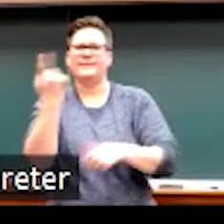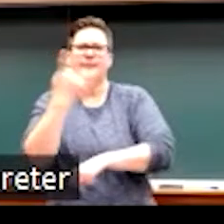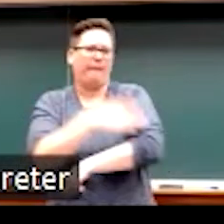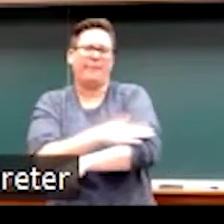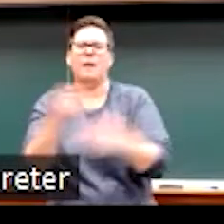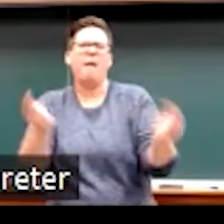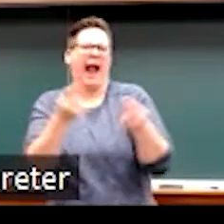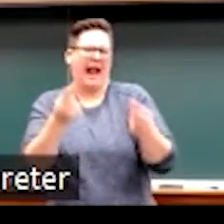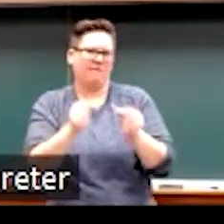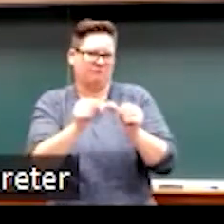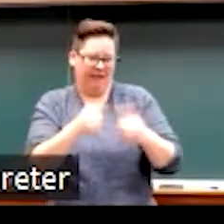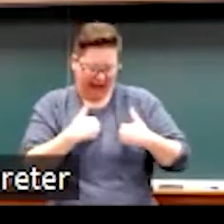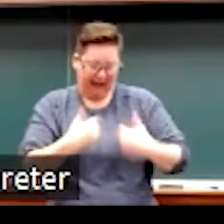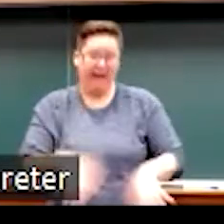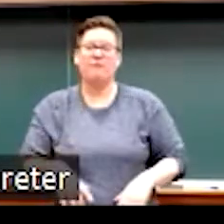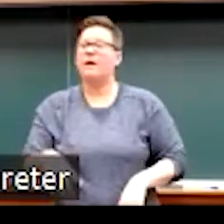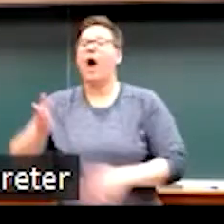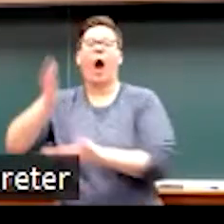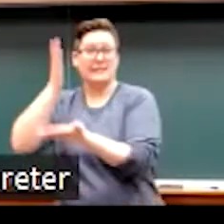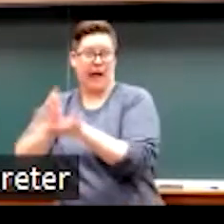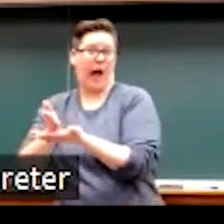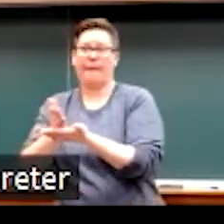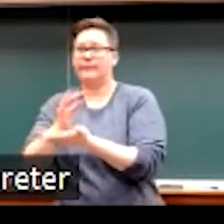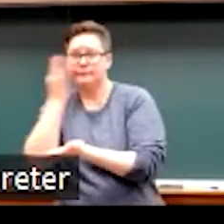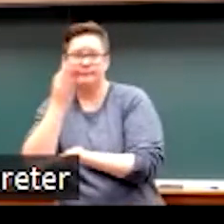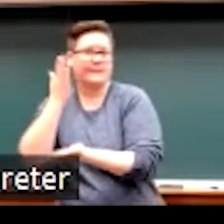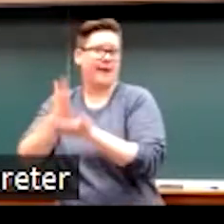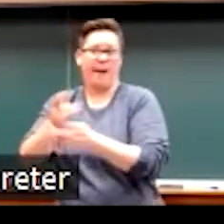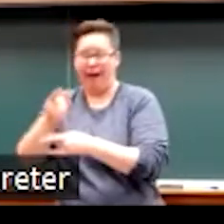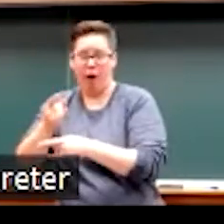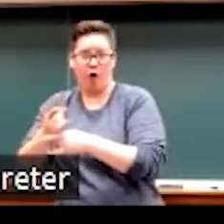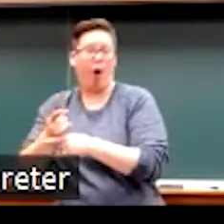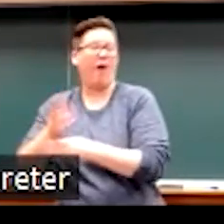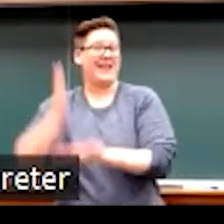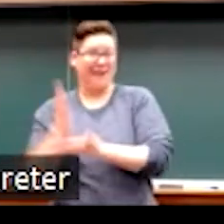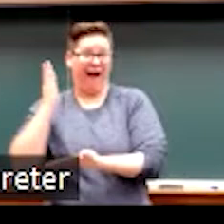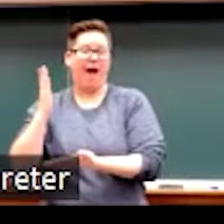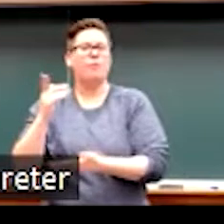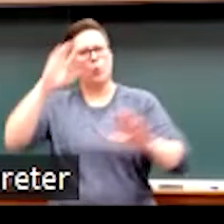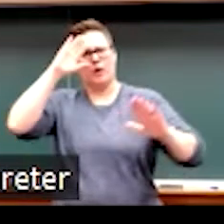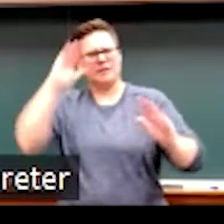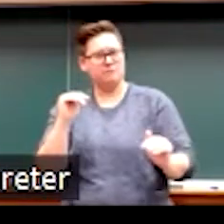many of them do, and you say, okay, it's time to quit, and I'm quitting. What you might